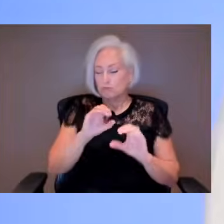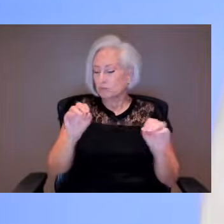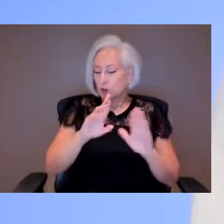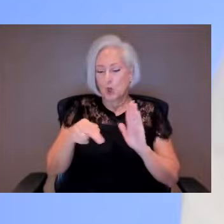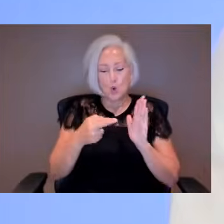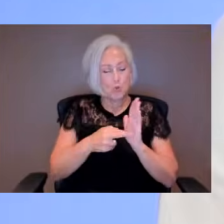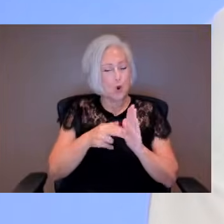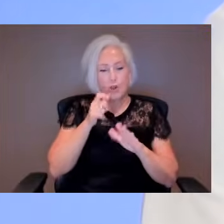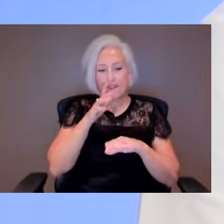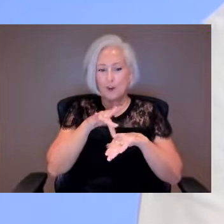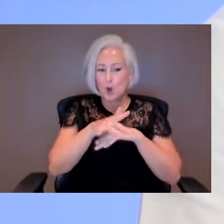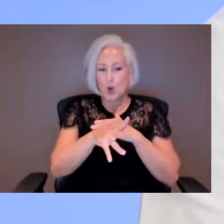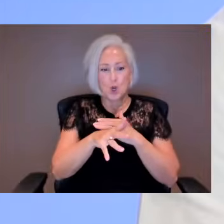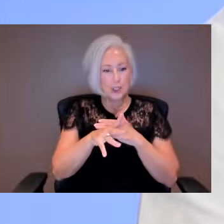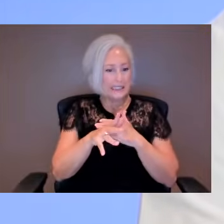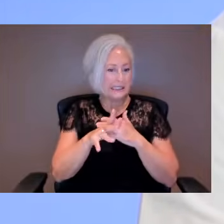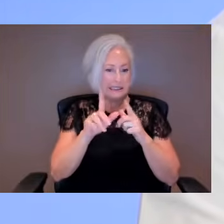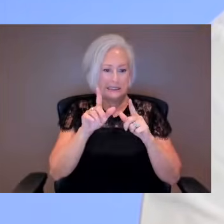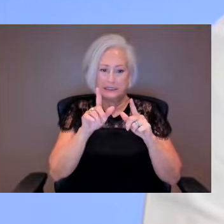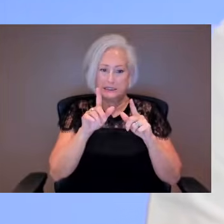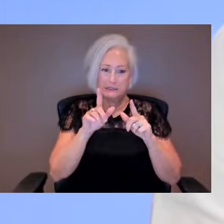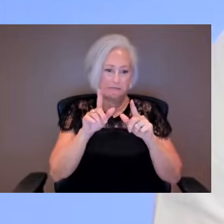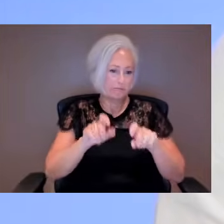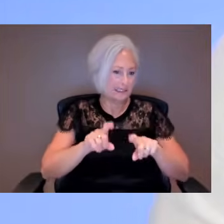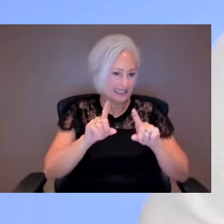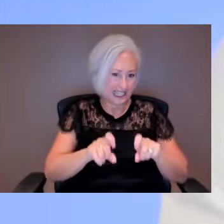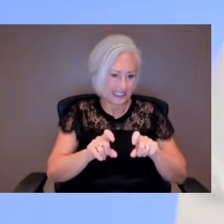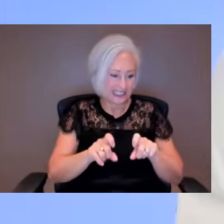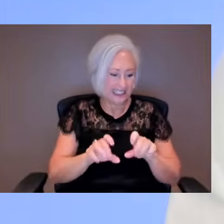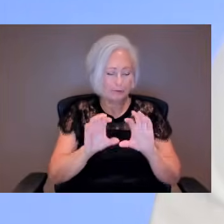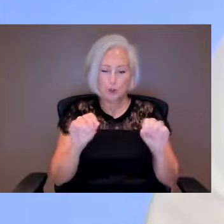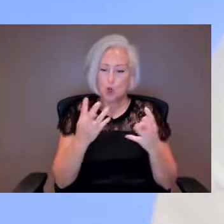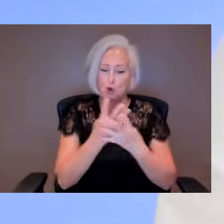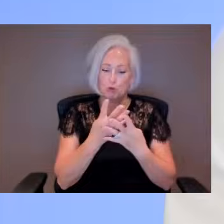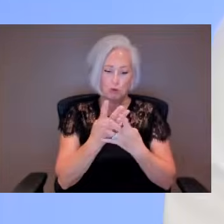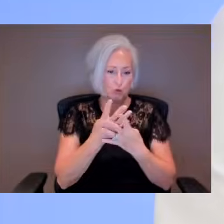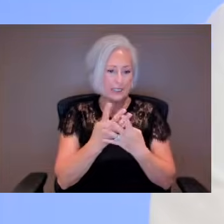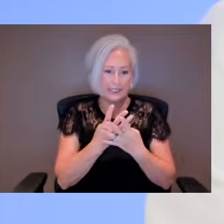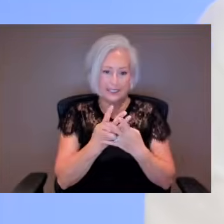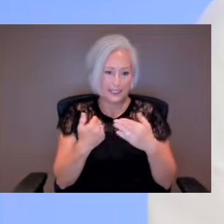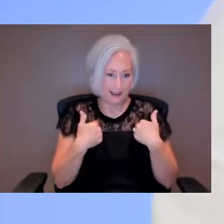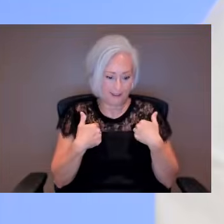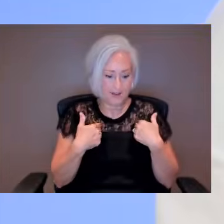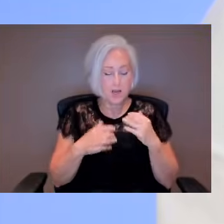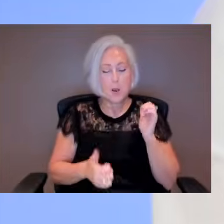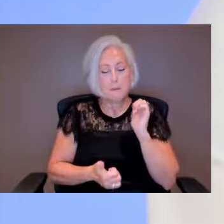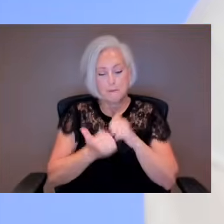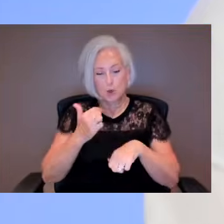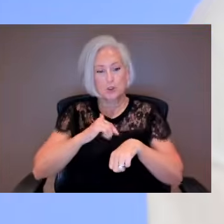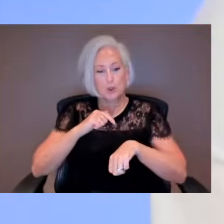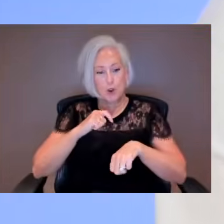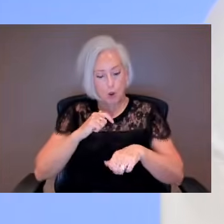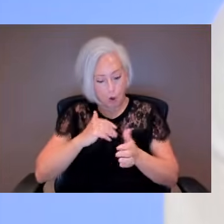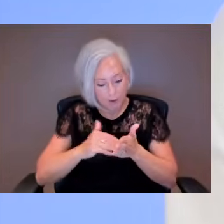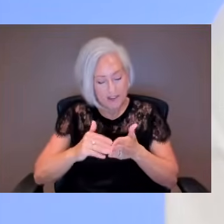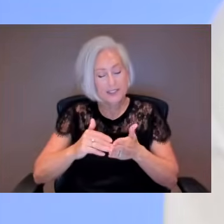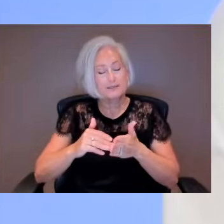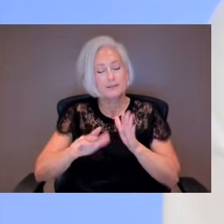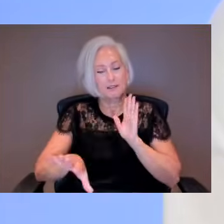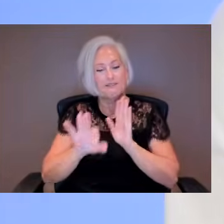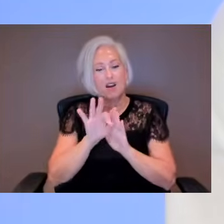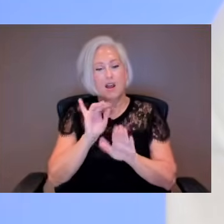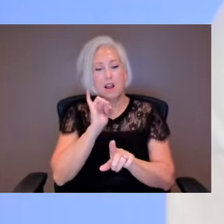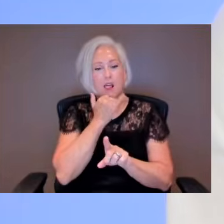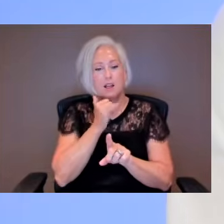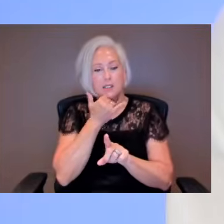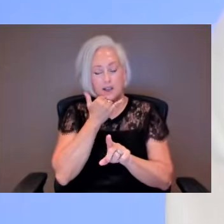no screening tools. Oftentimes it's found accidentally, as we've mentioned. I think the takeaway